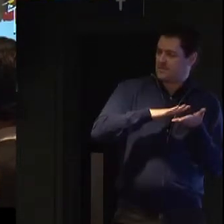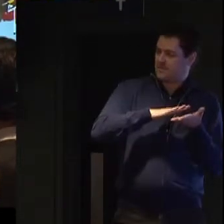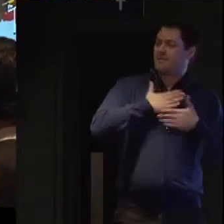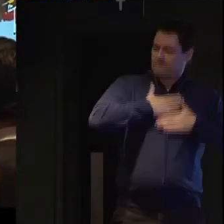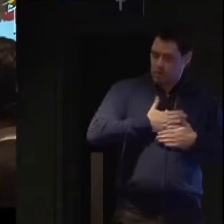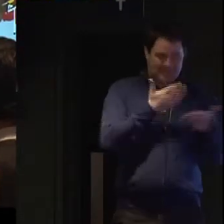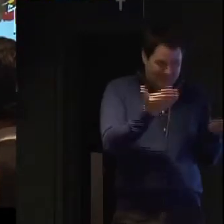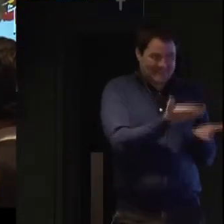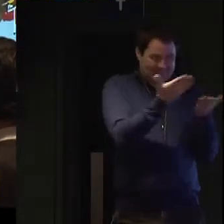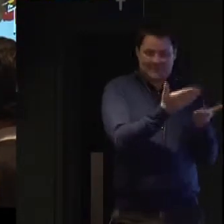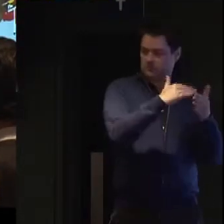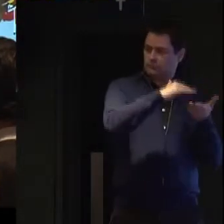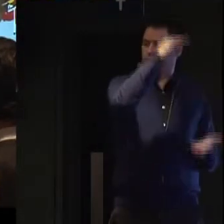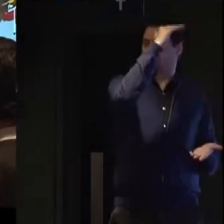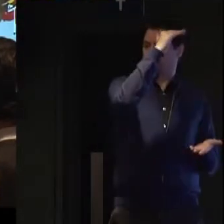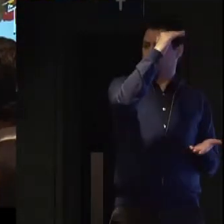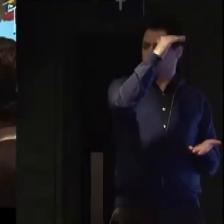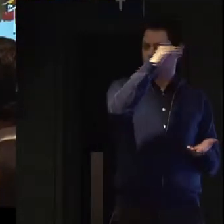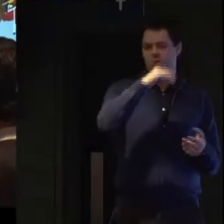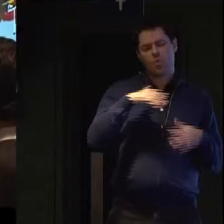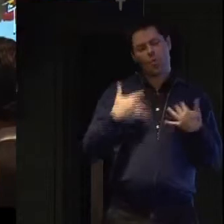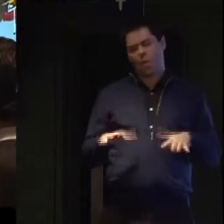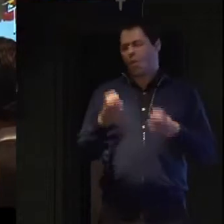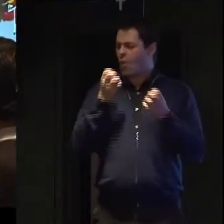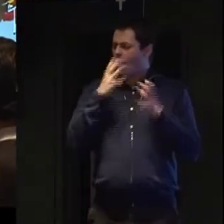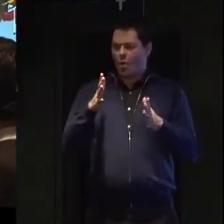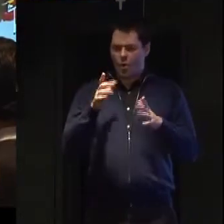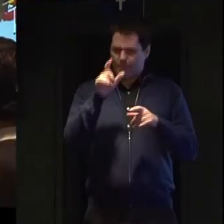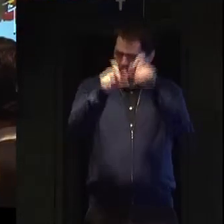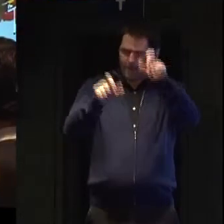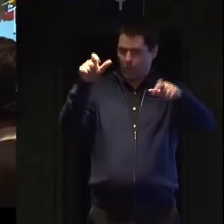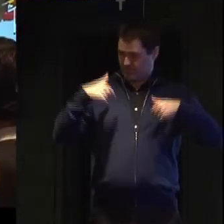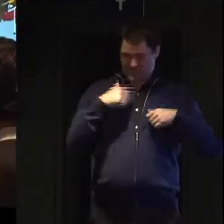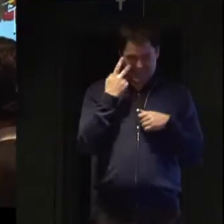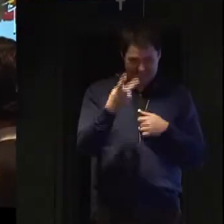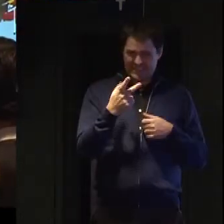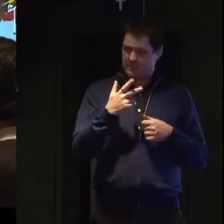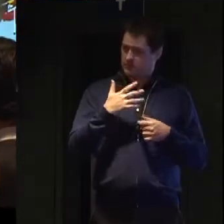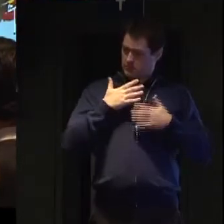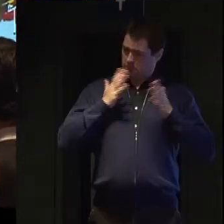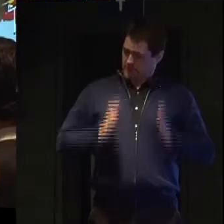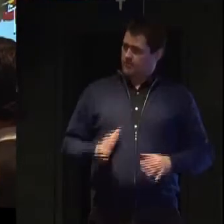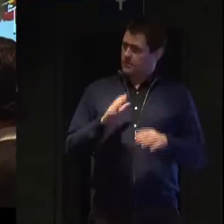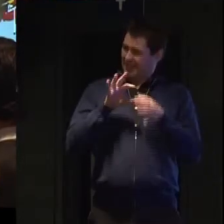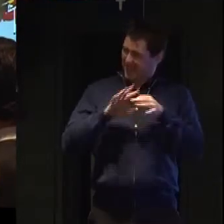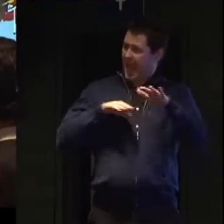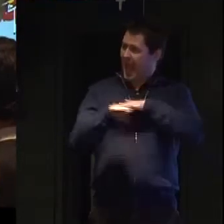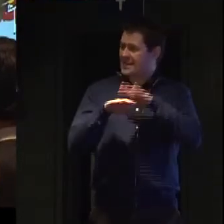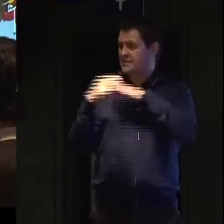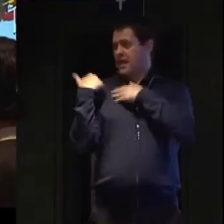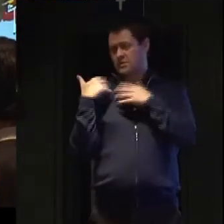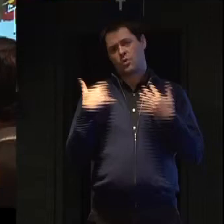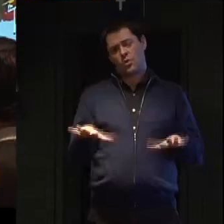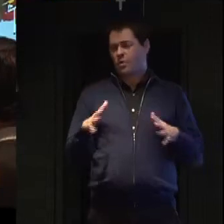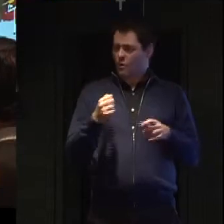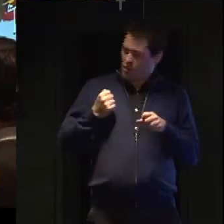hardworking, most dedicated and selfless people working in football. I don't just say that because I'm here today. I really think they are. In my experience, they seem